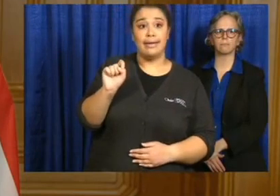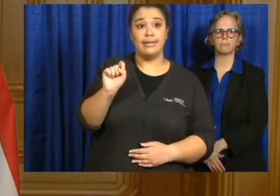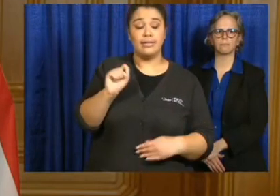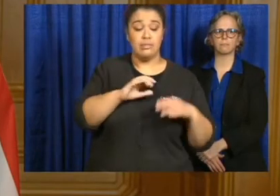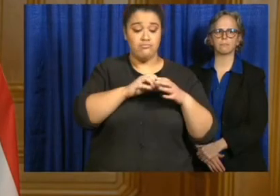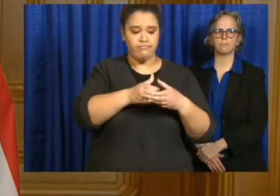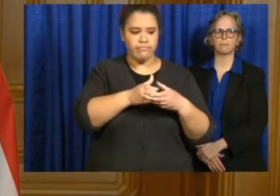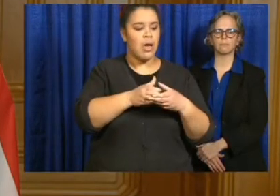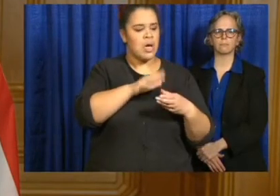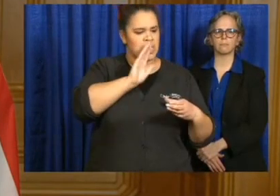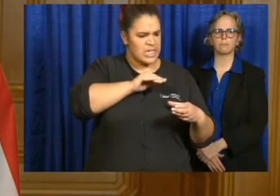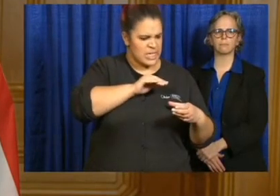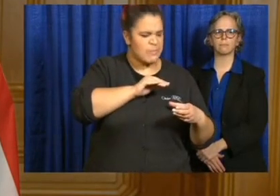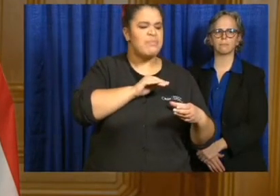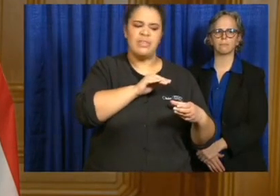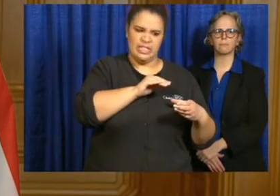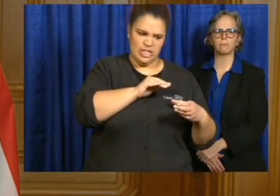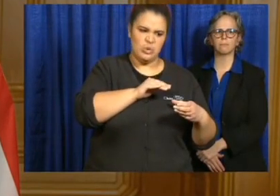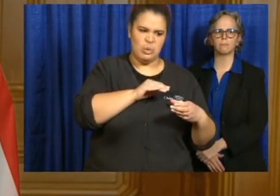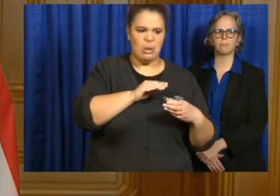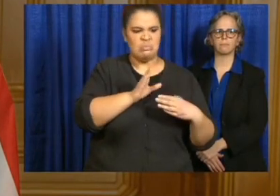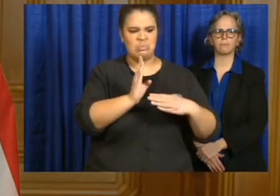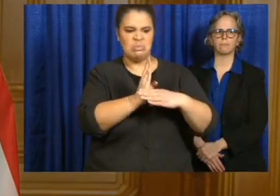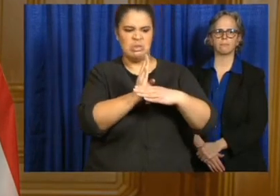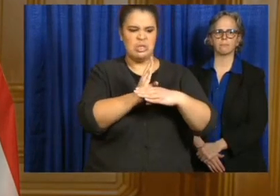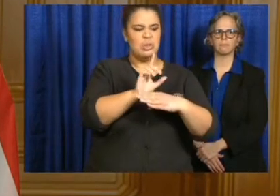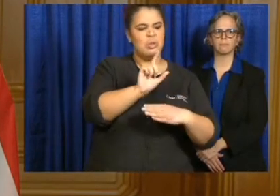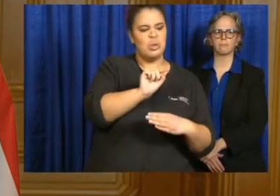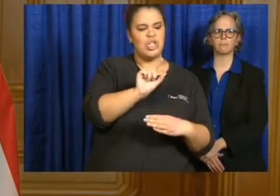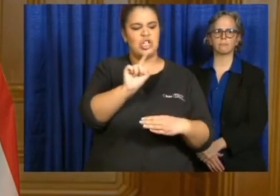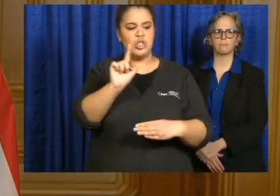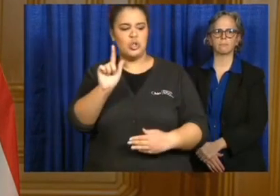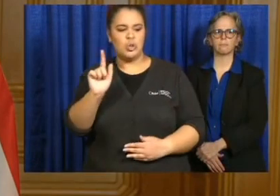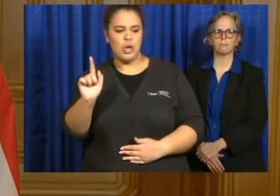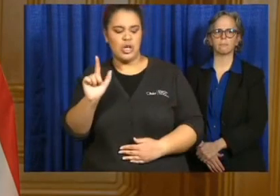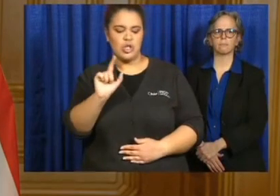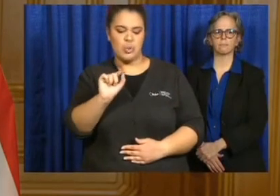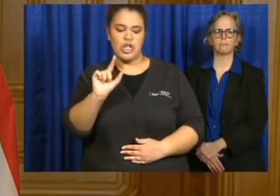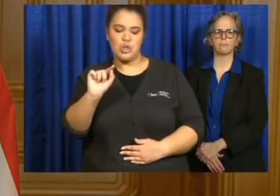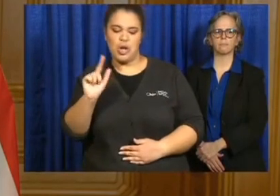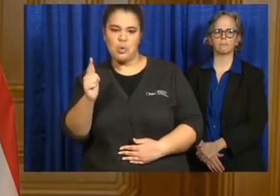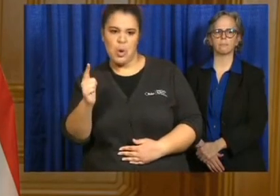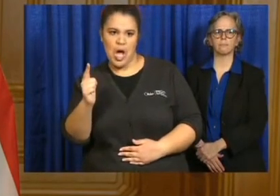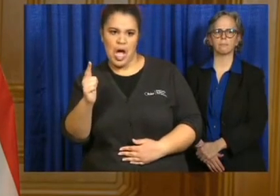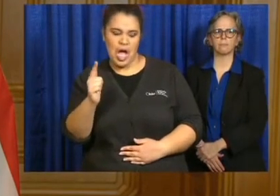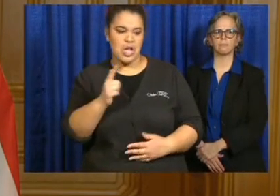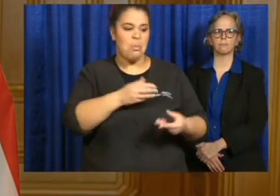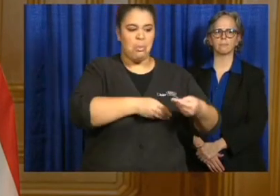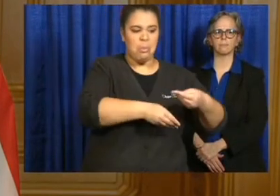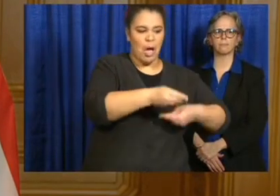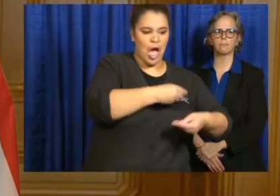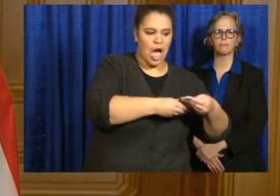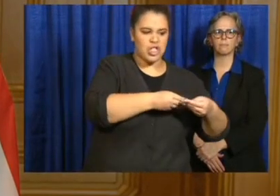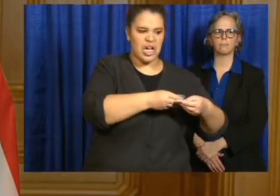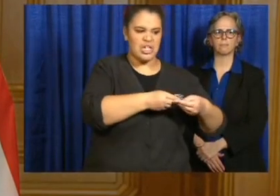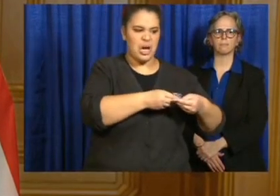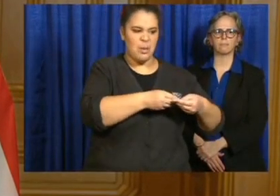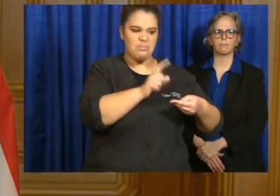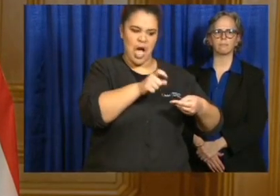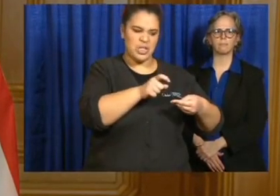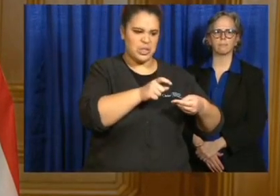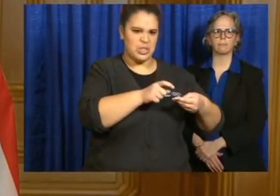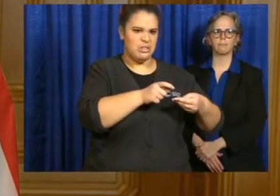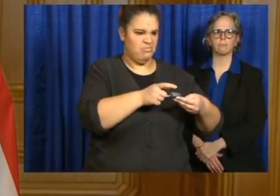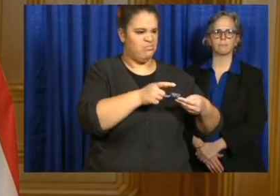through mid-2021. Where does that process stand? When will we see the cuts? And have you decided if any areas